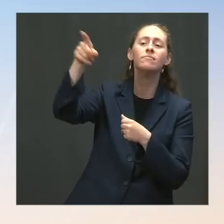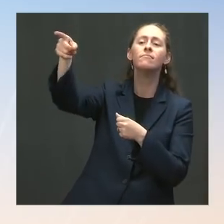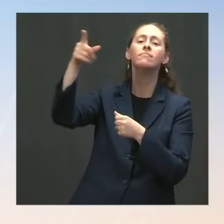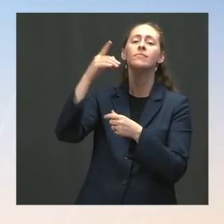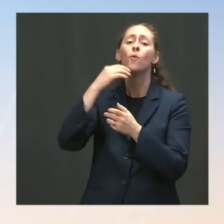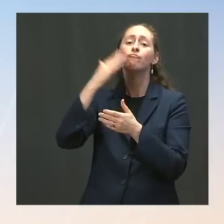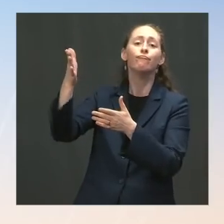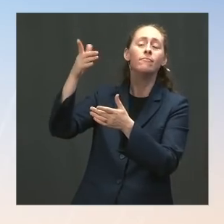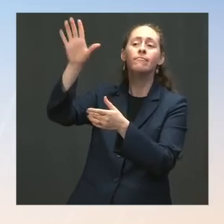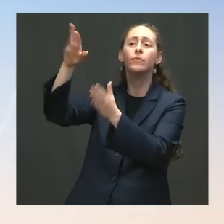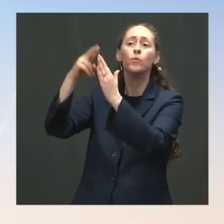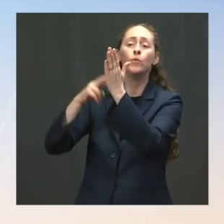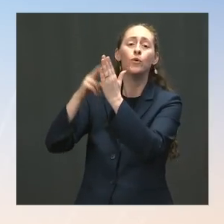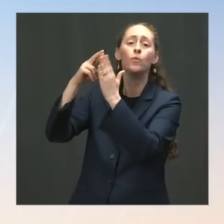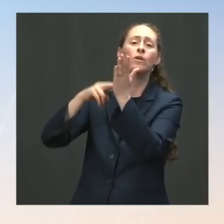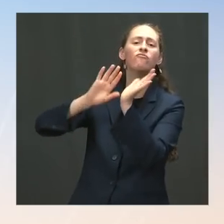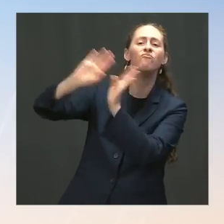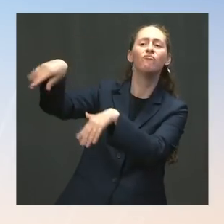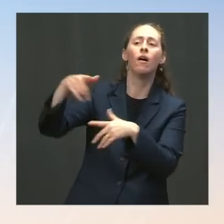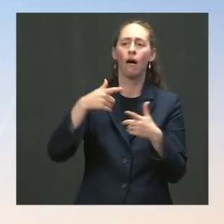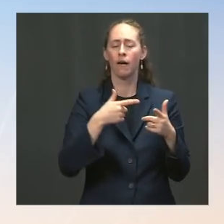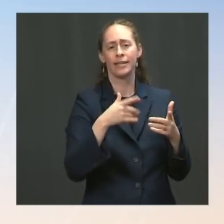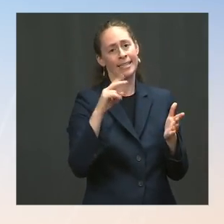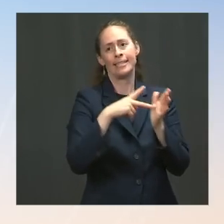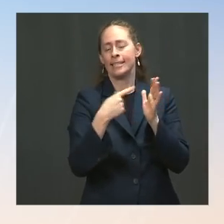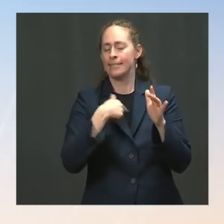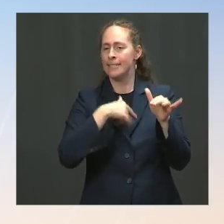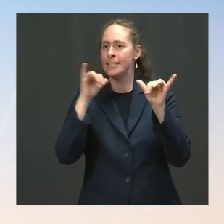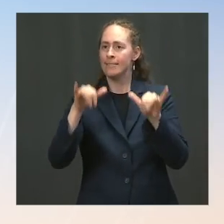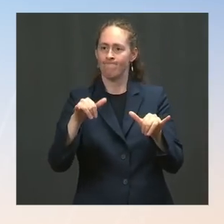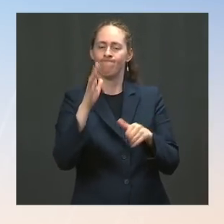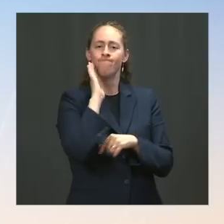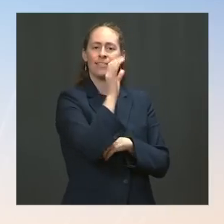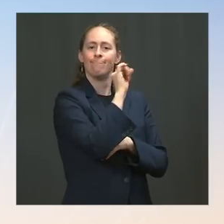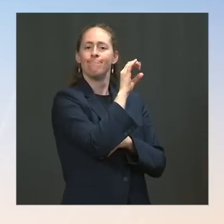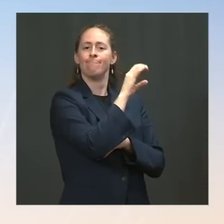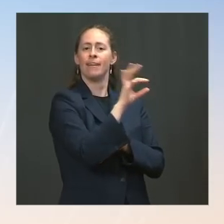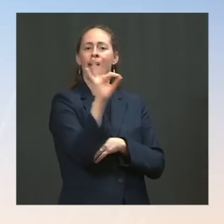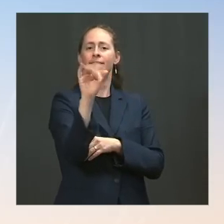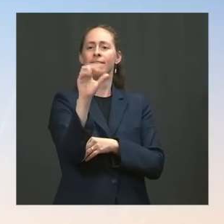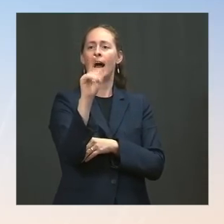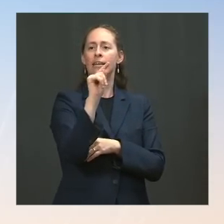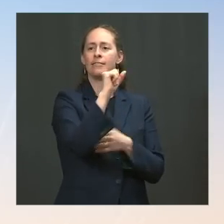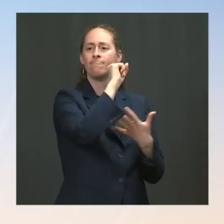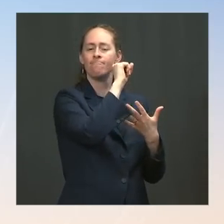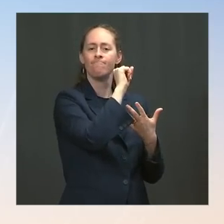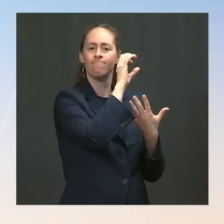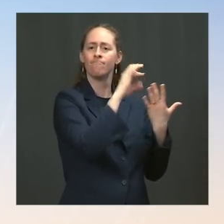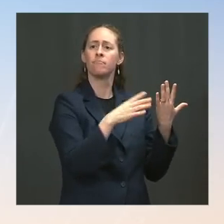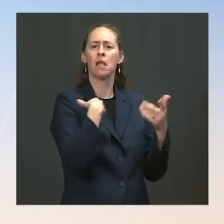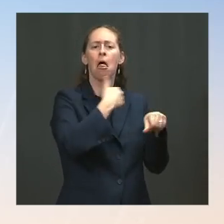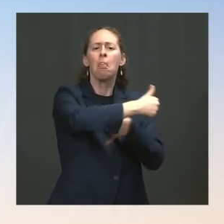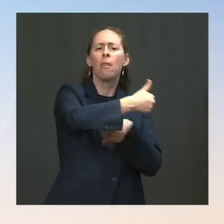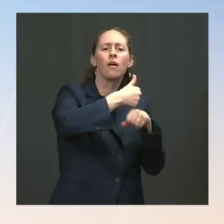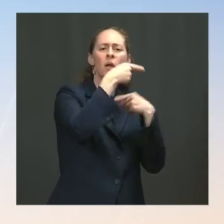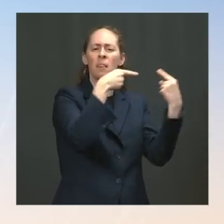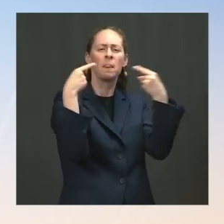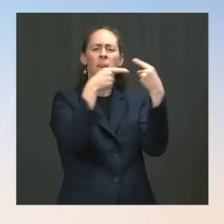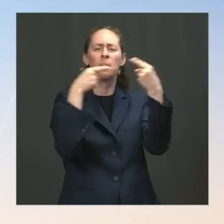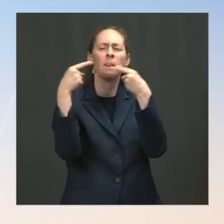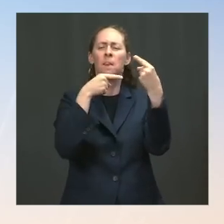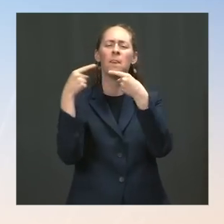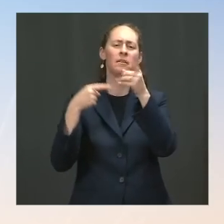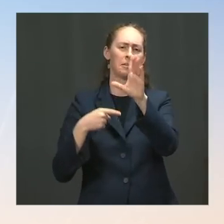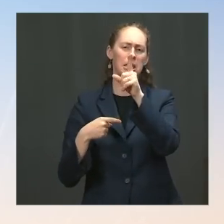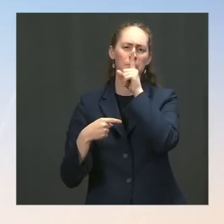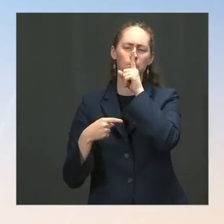serious, deadly serious, to be doing partisan name calling. That's what we're not doing here. We're focused on providing public health